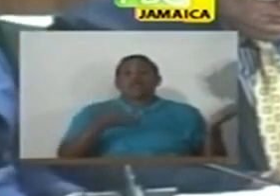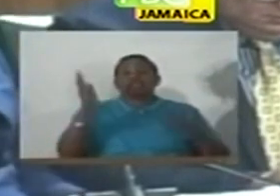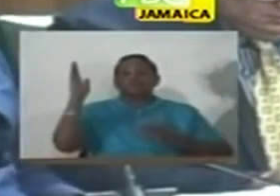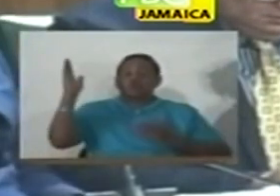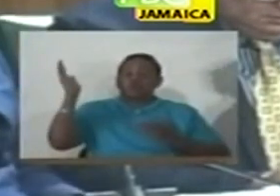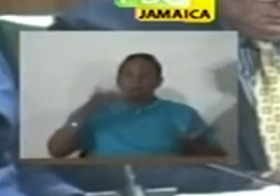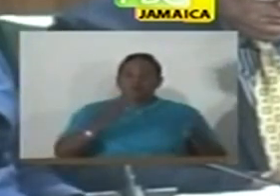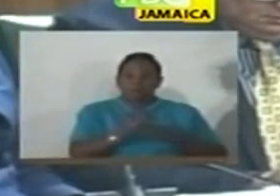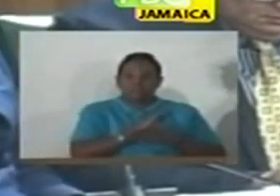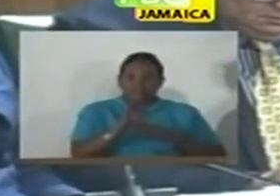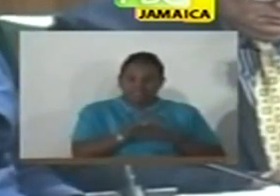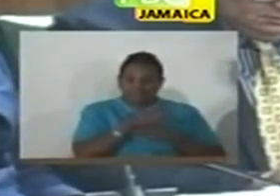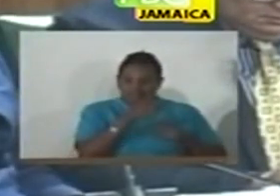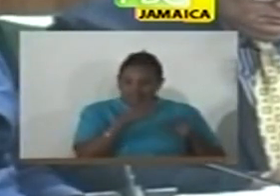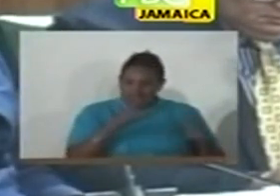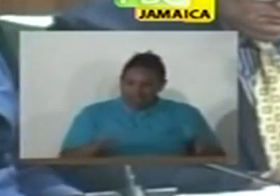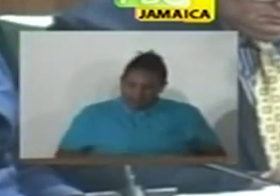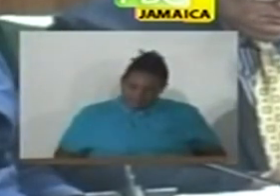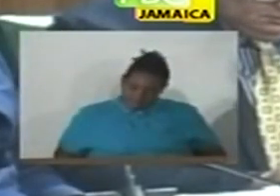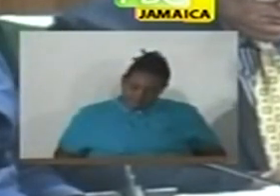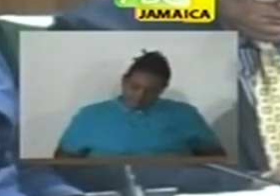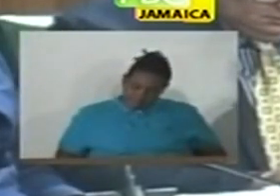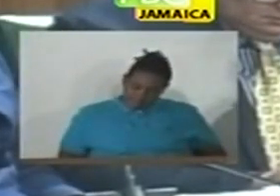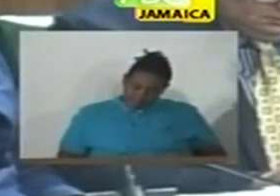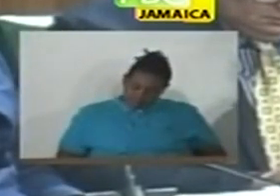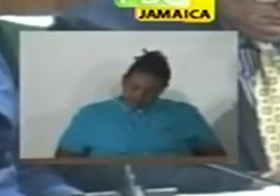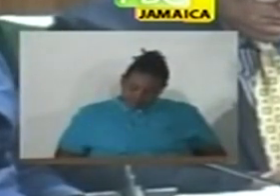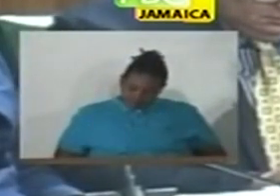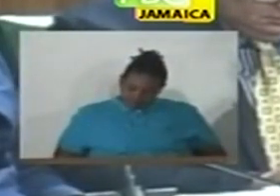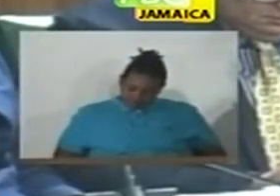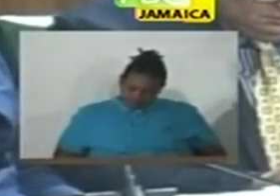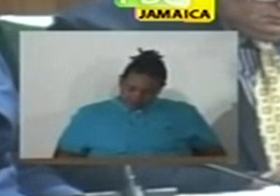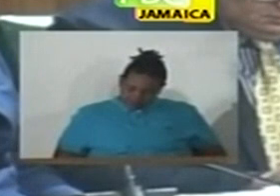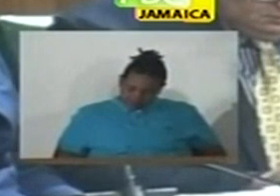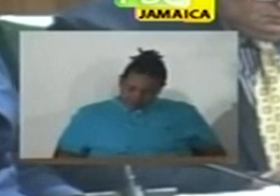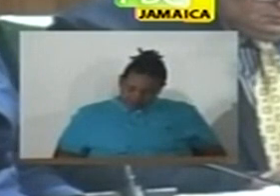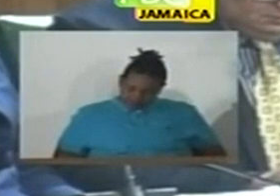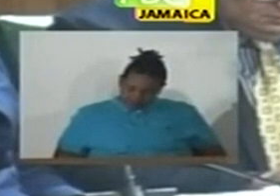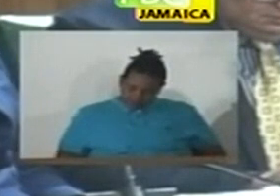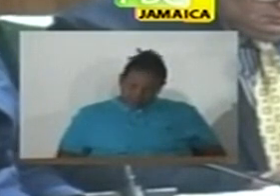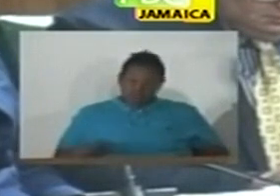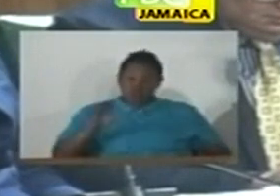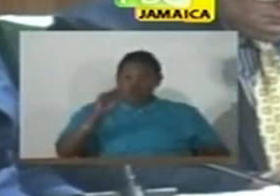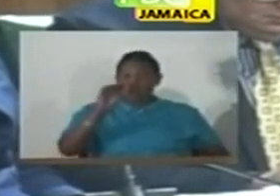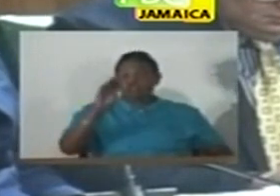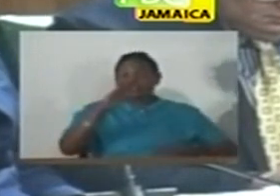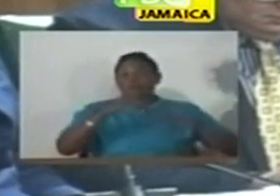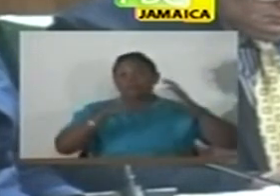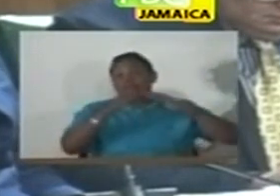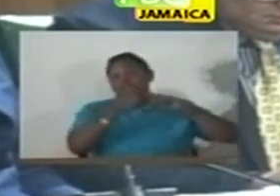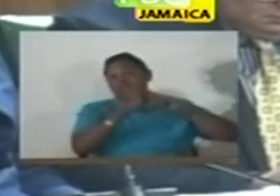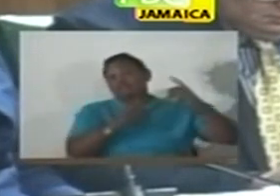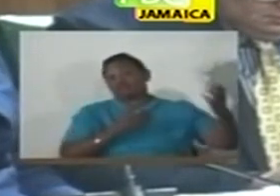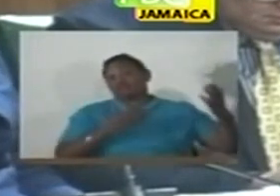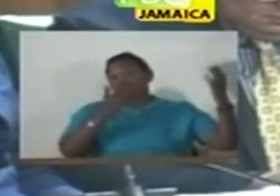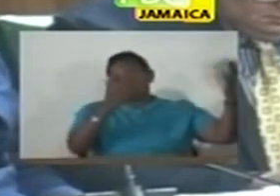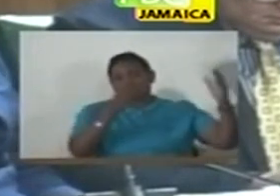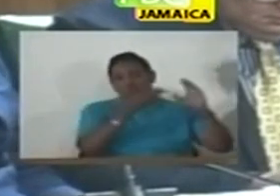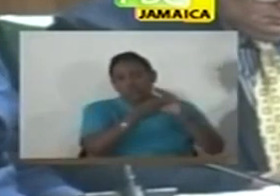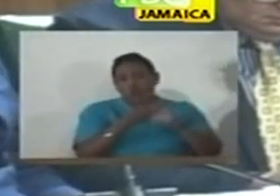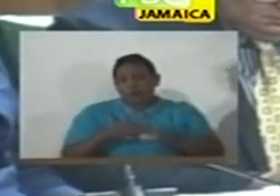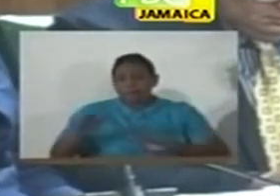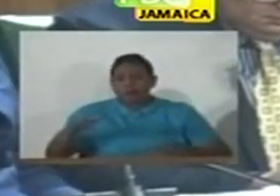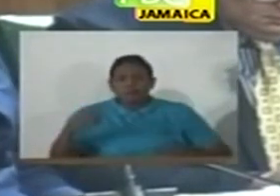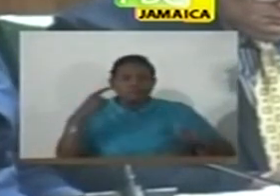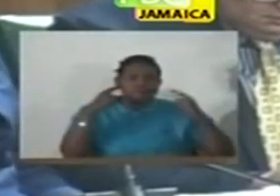port. The Custom Bill, Mr. Speaker, we suggest is to be subjected to joint parliamentary hearings to